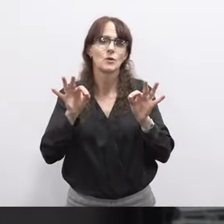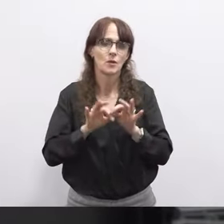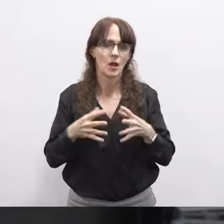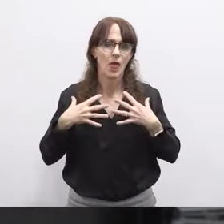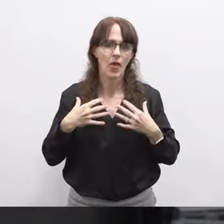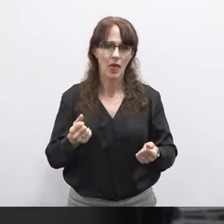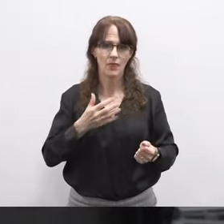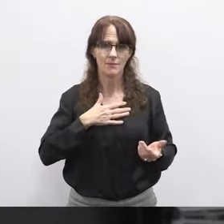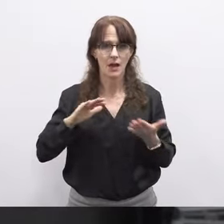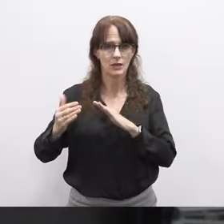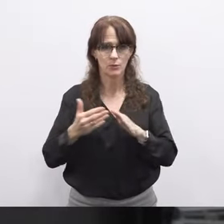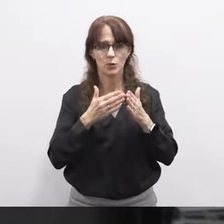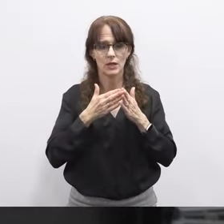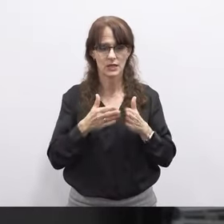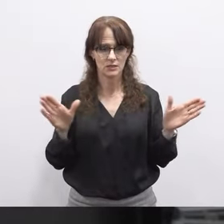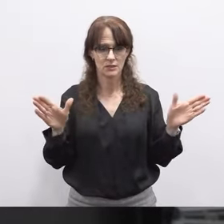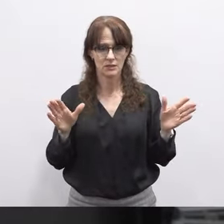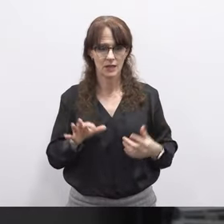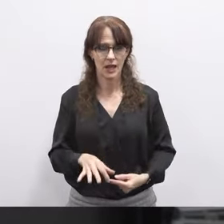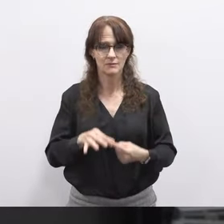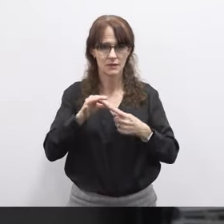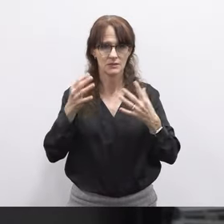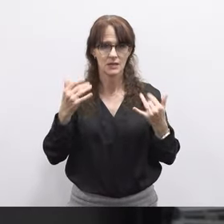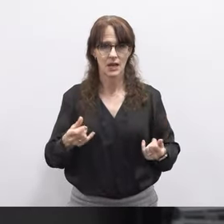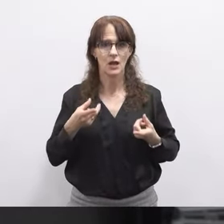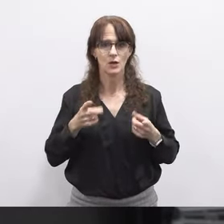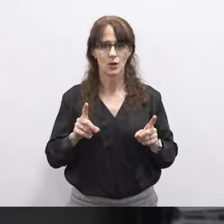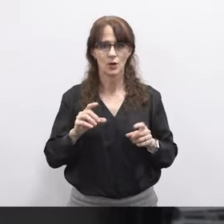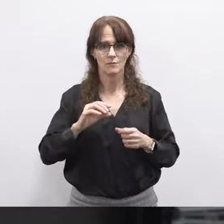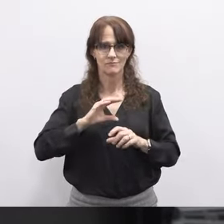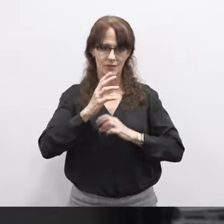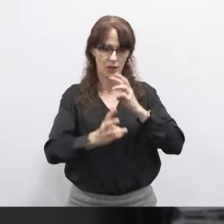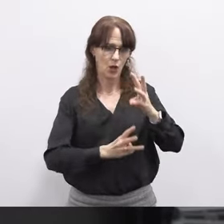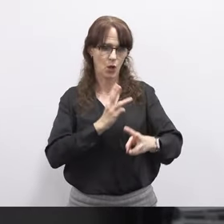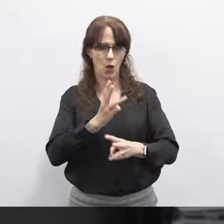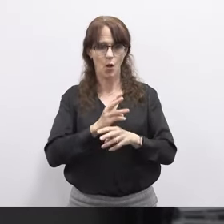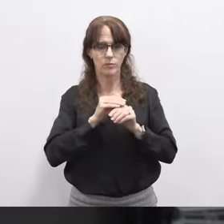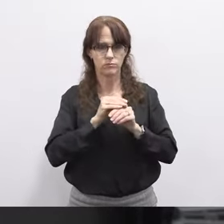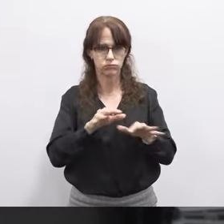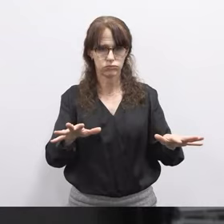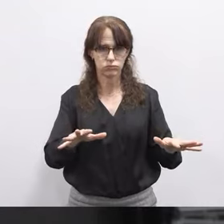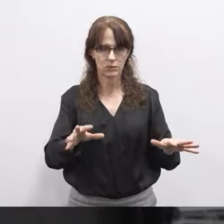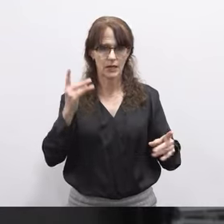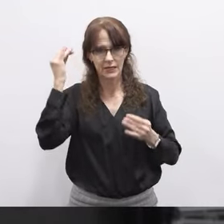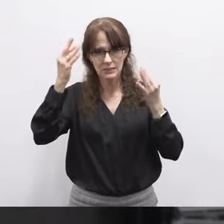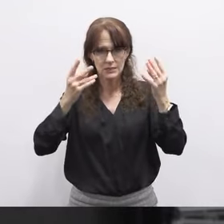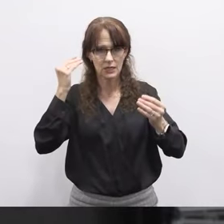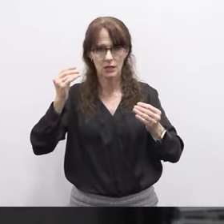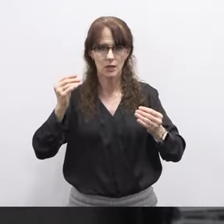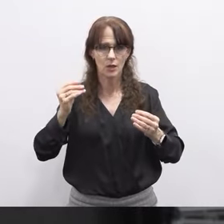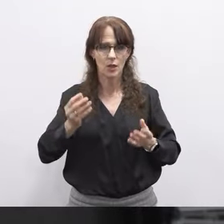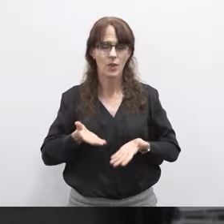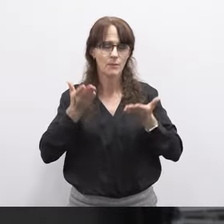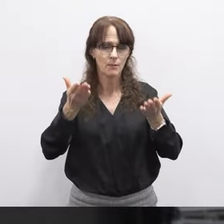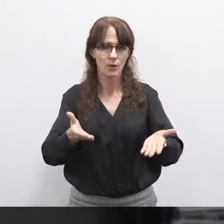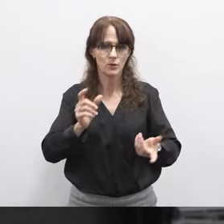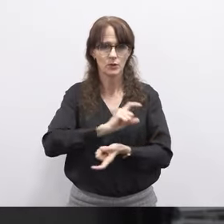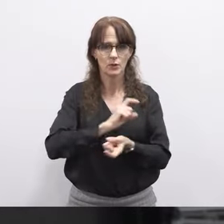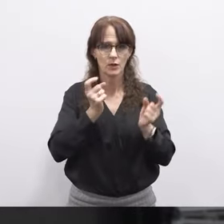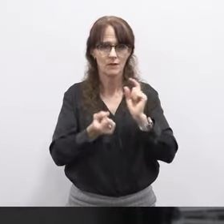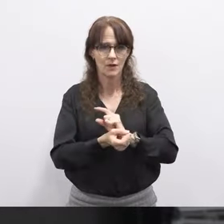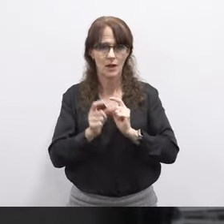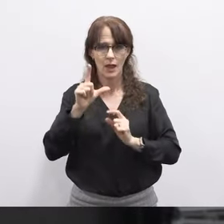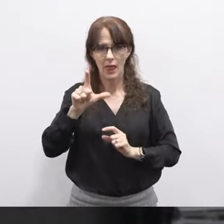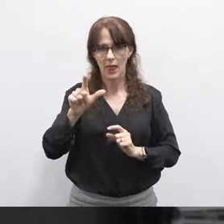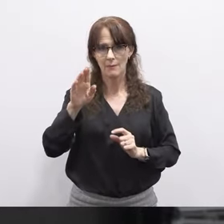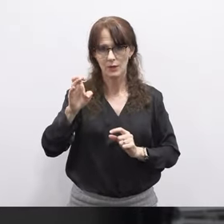health of my community in general, but especially now during a global pandemic. Please consider the proposal to convert LBUSD to 100%